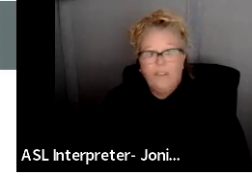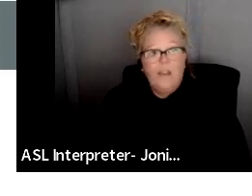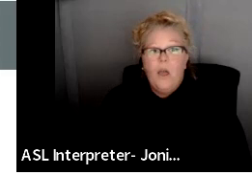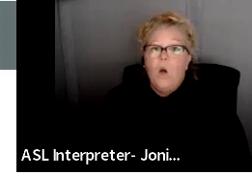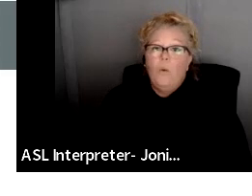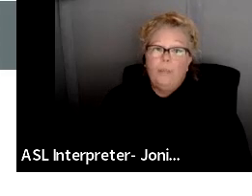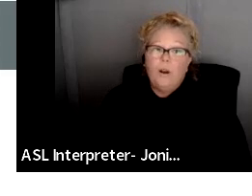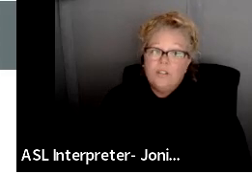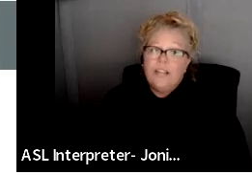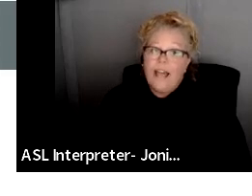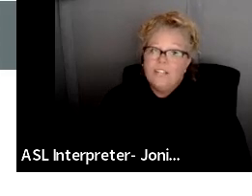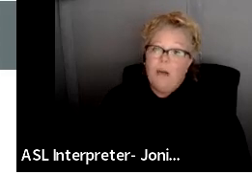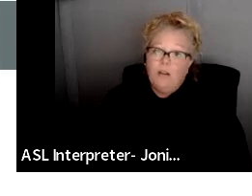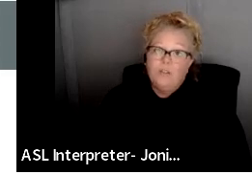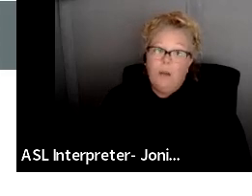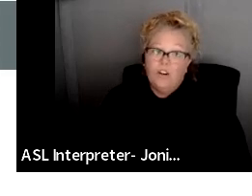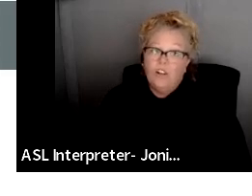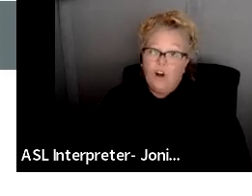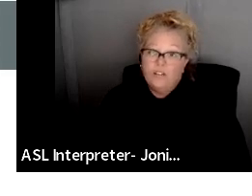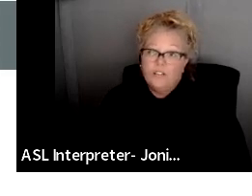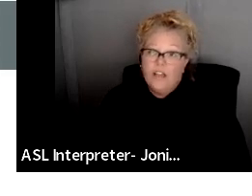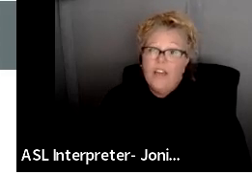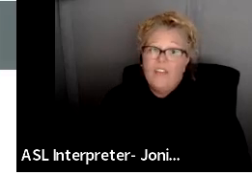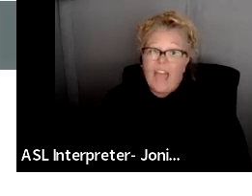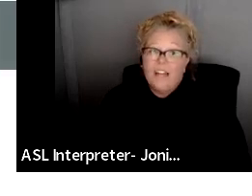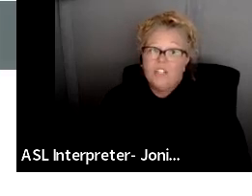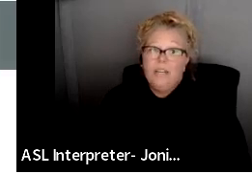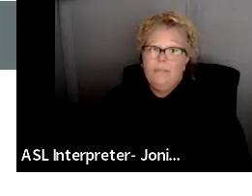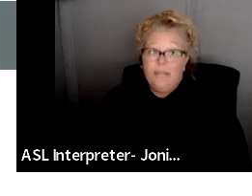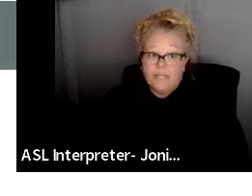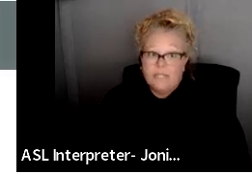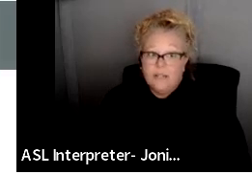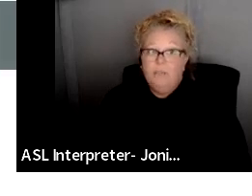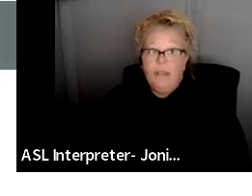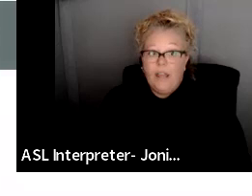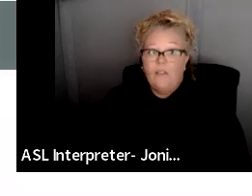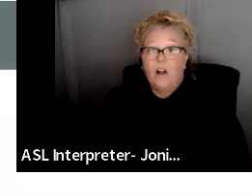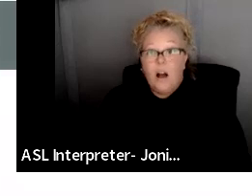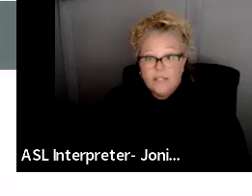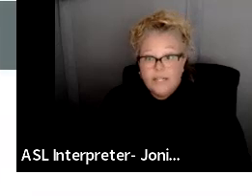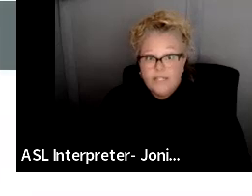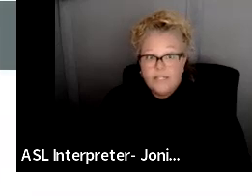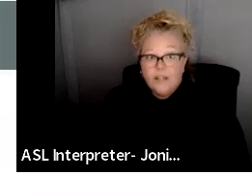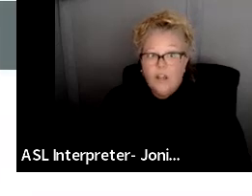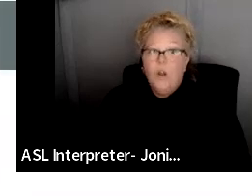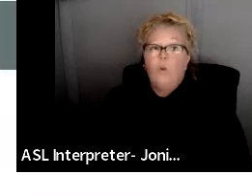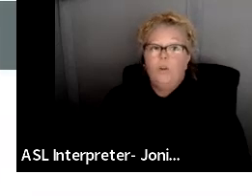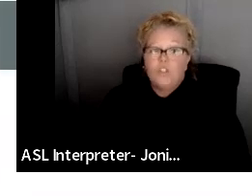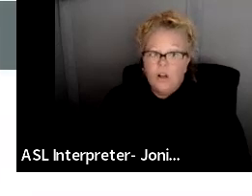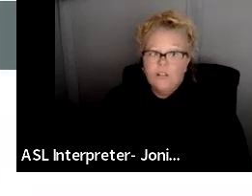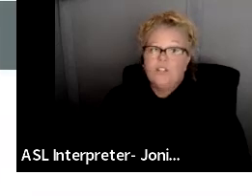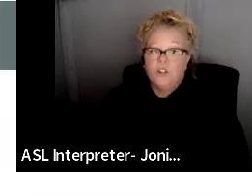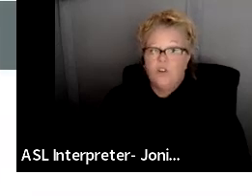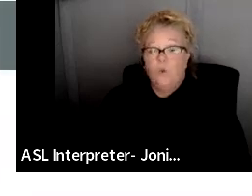No. When a person has mild to moderate loss, they actually miss many of the consonants,